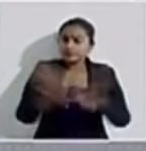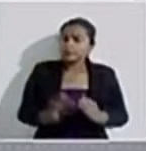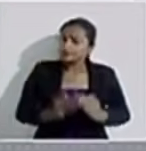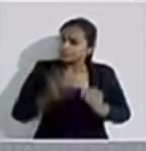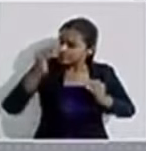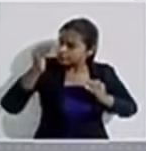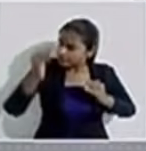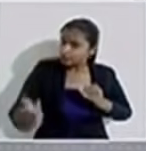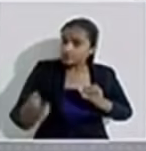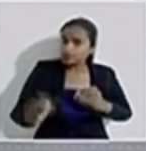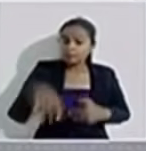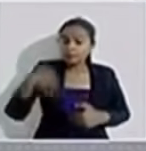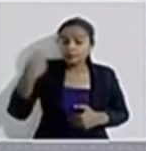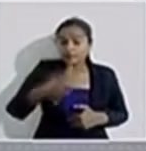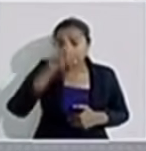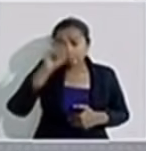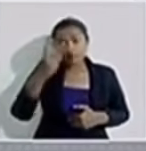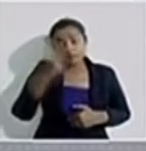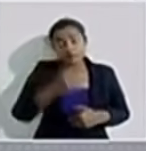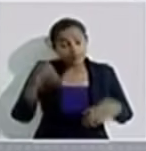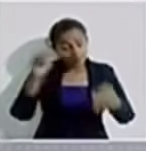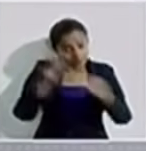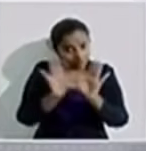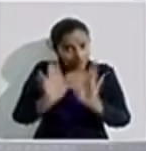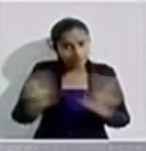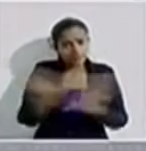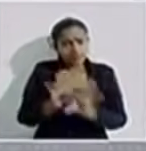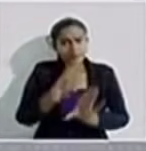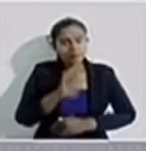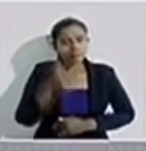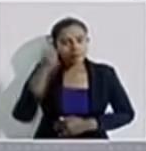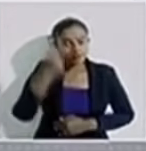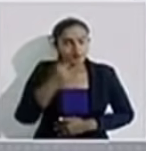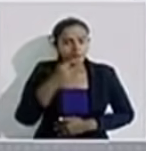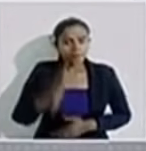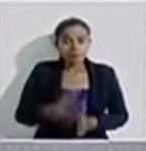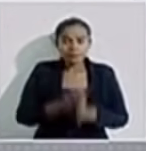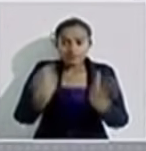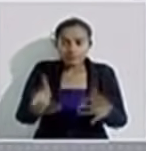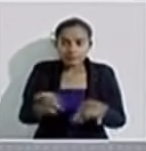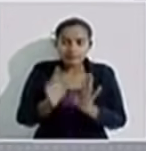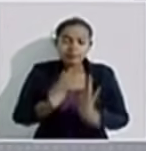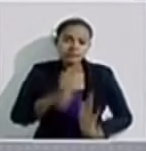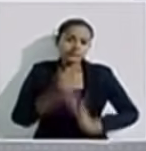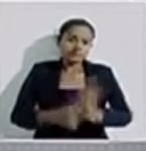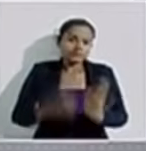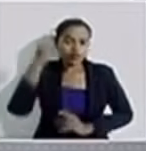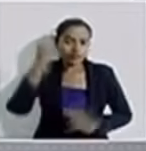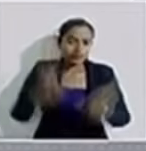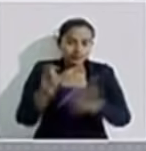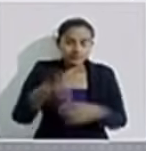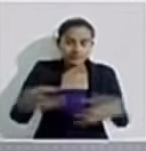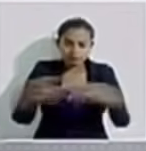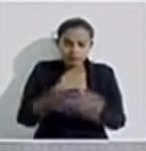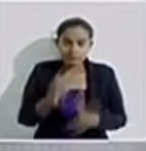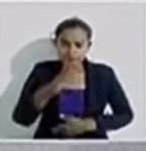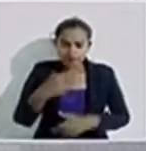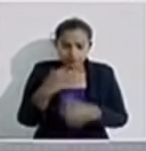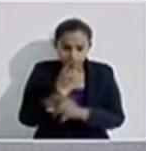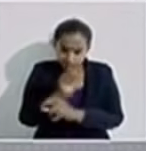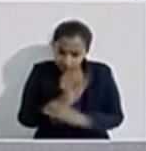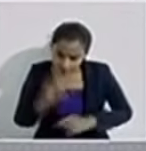as previously suggested by the widely represented local experts who scientifically analyzed the data they received from